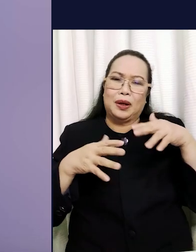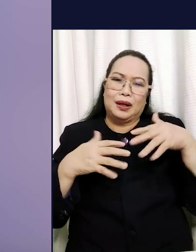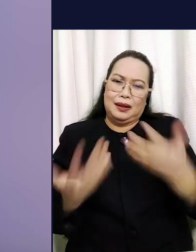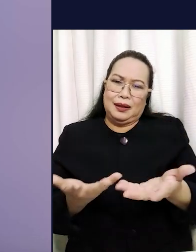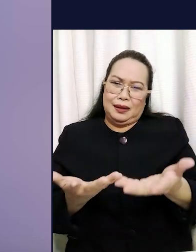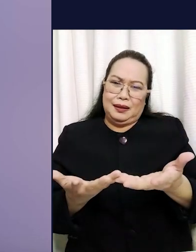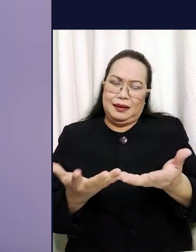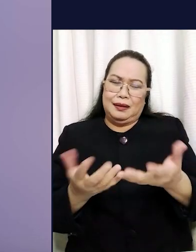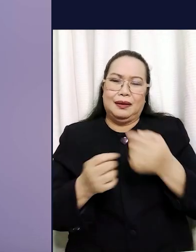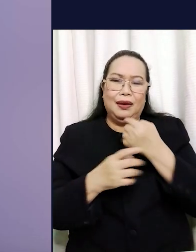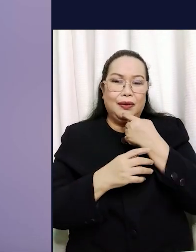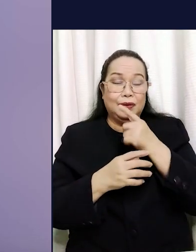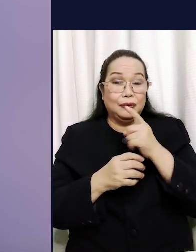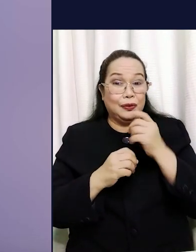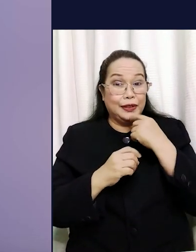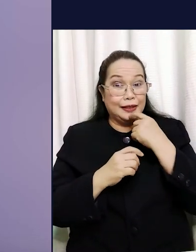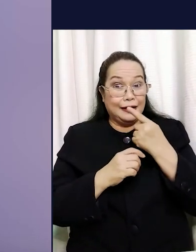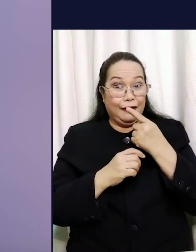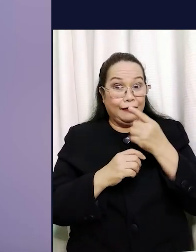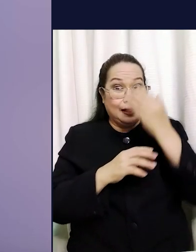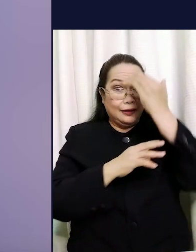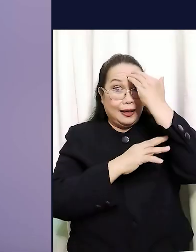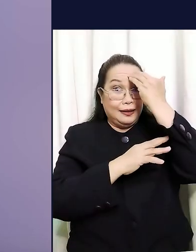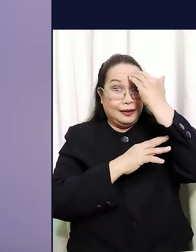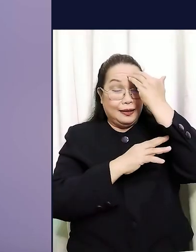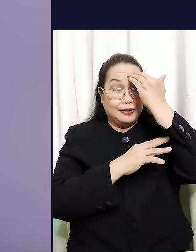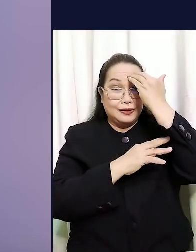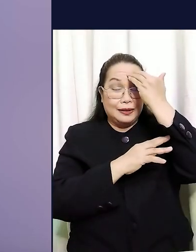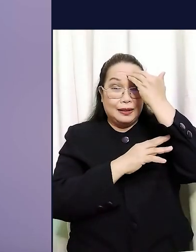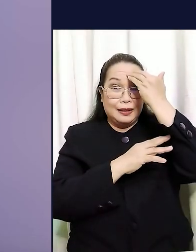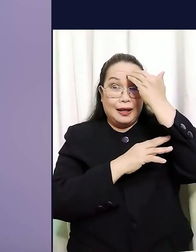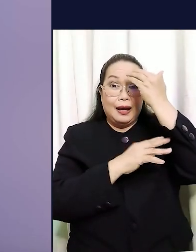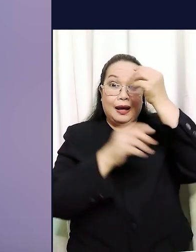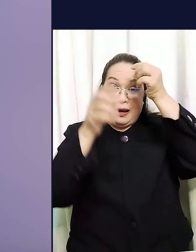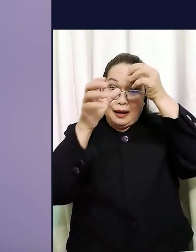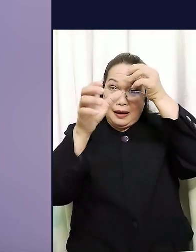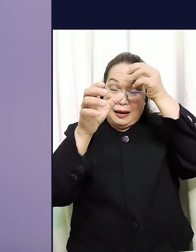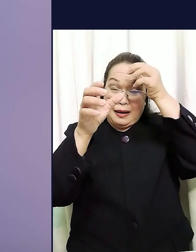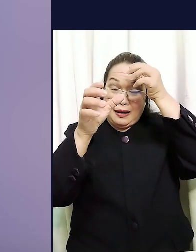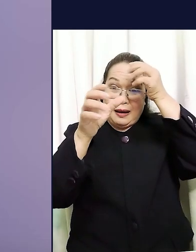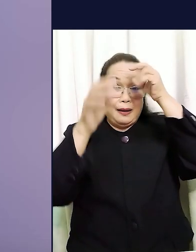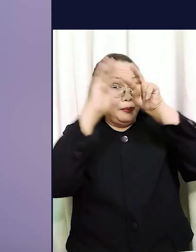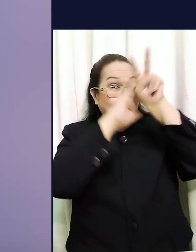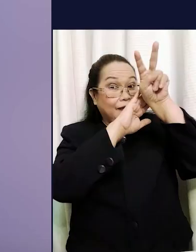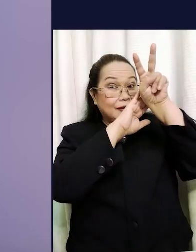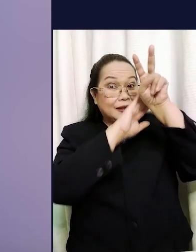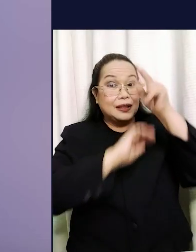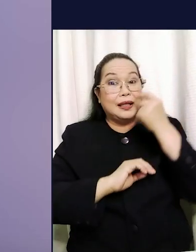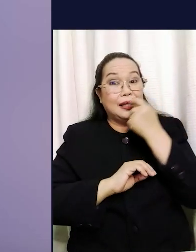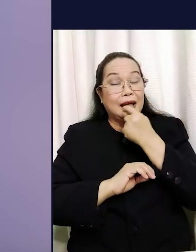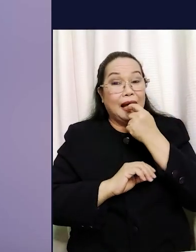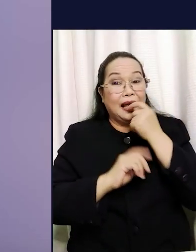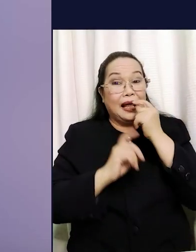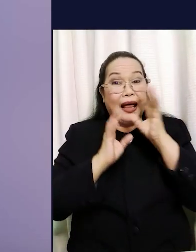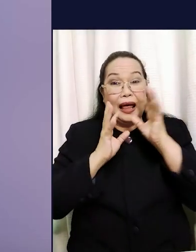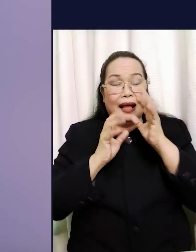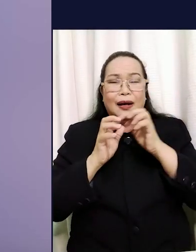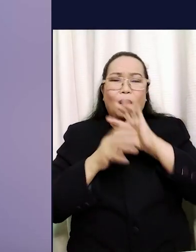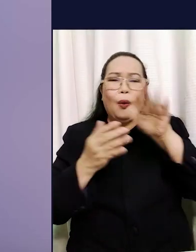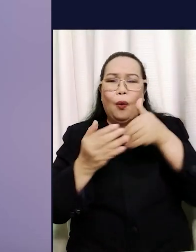na knowledge, prophecies, and tongues will all cease, will all pass